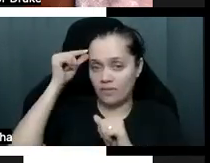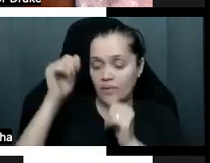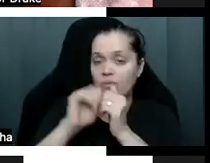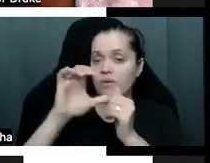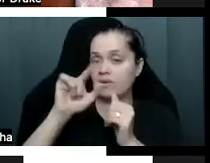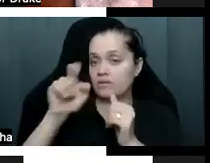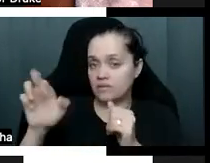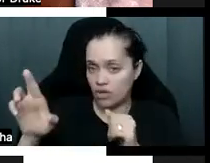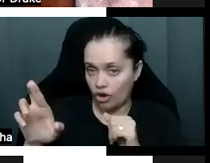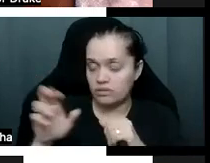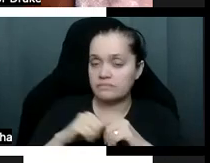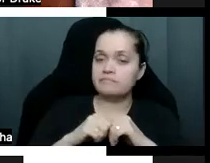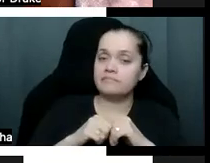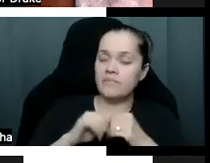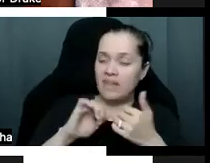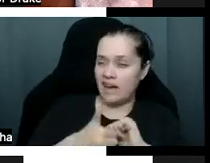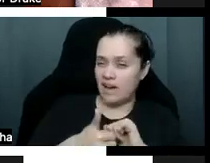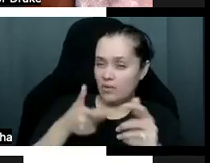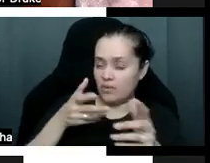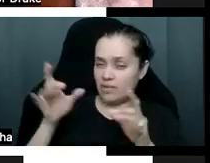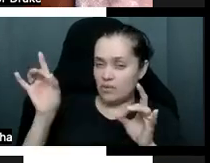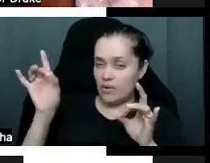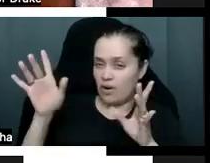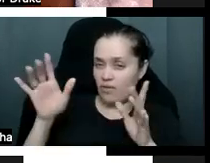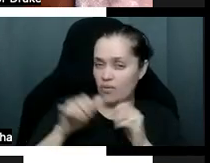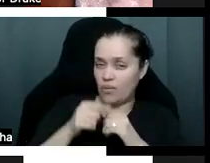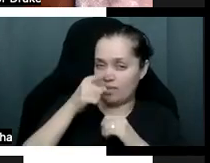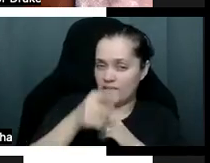Tsar. How can we do so terribly?